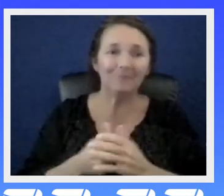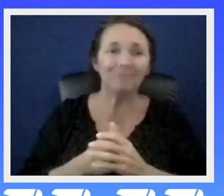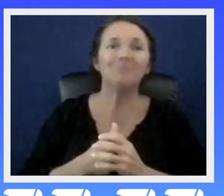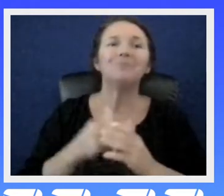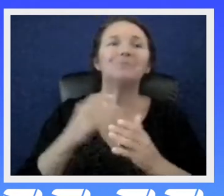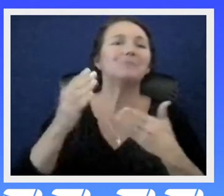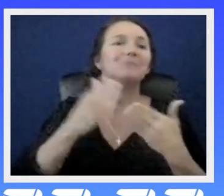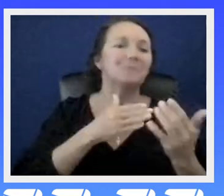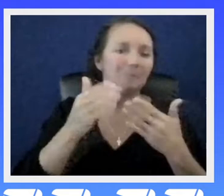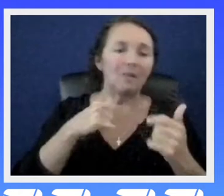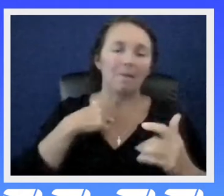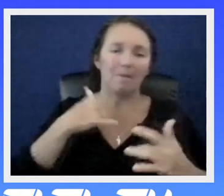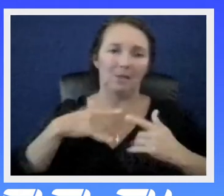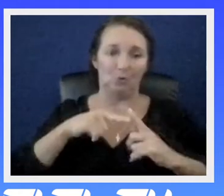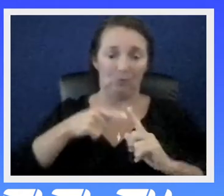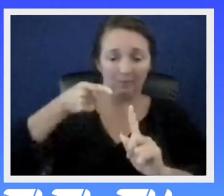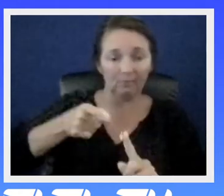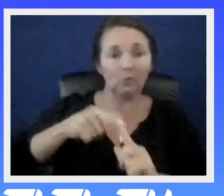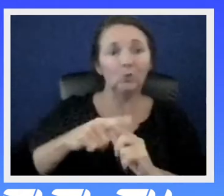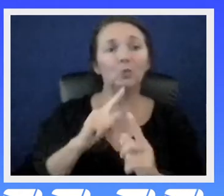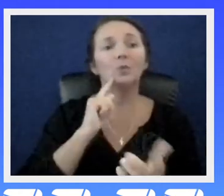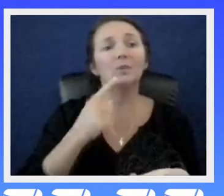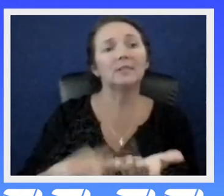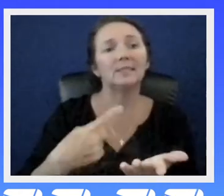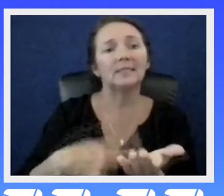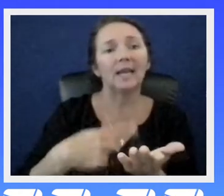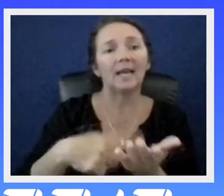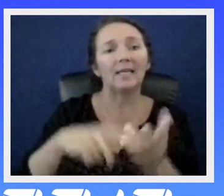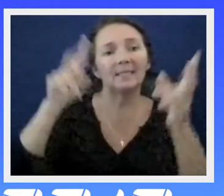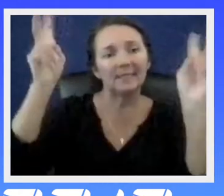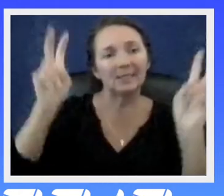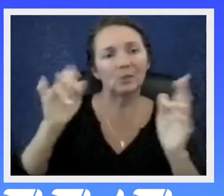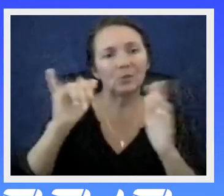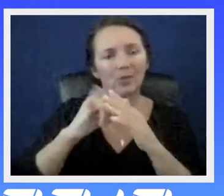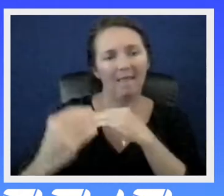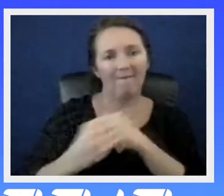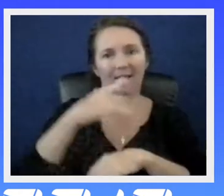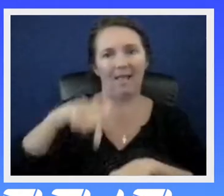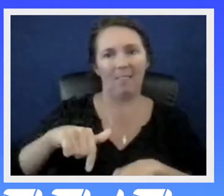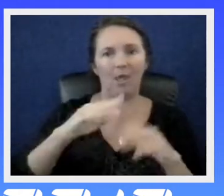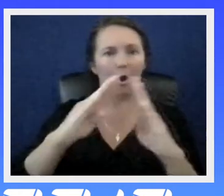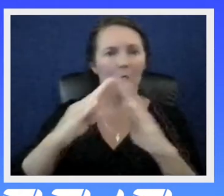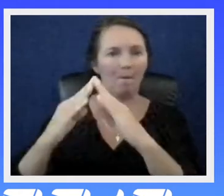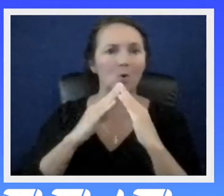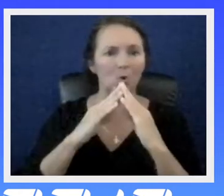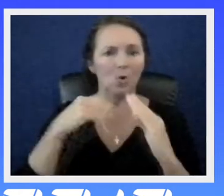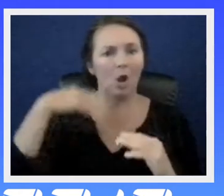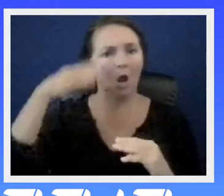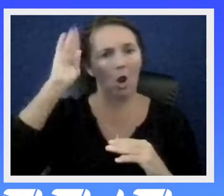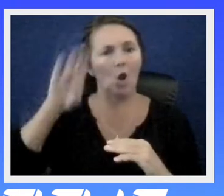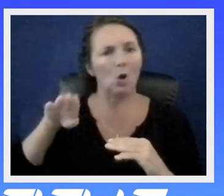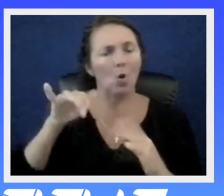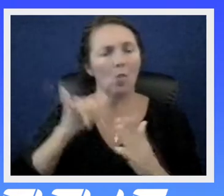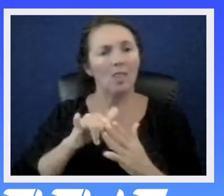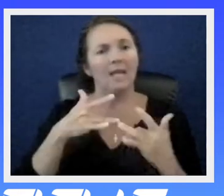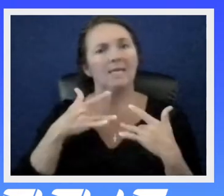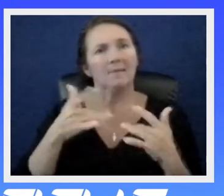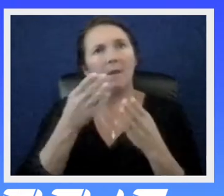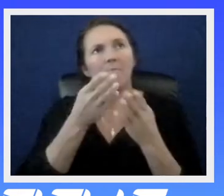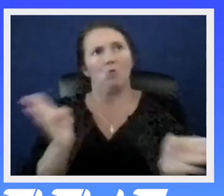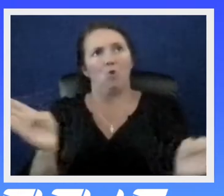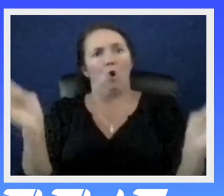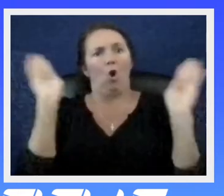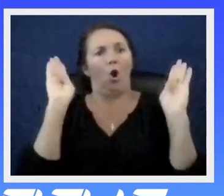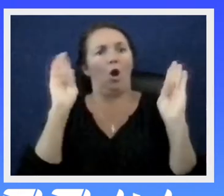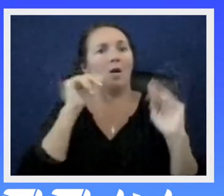to be here to specifically talk about the issues affecting this community. And we know it's a broad one that covers so many issues, not just,